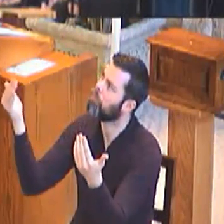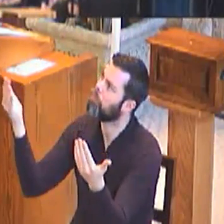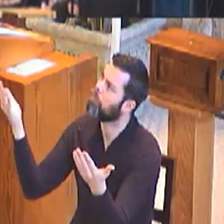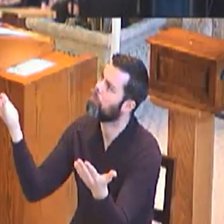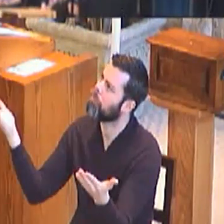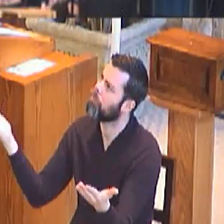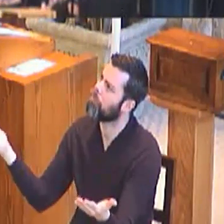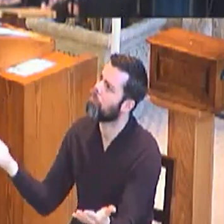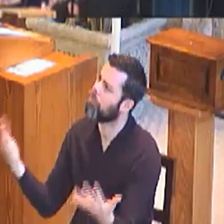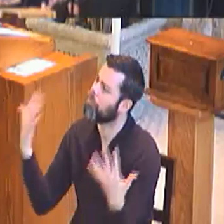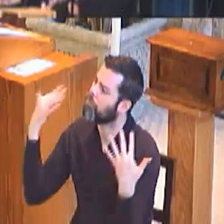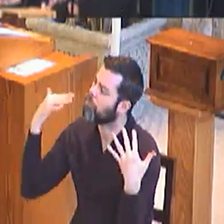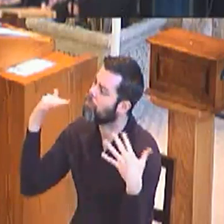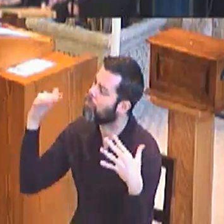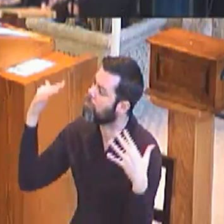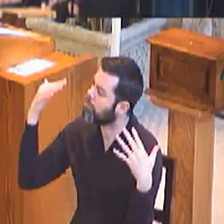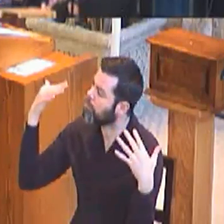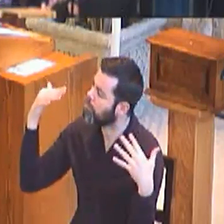answer